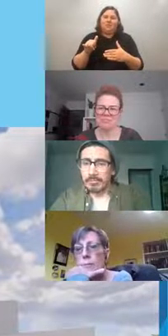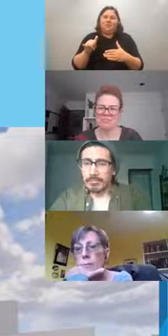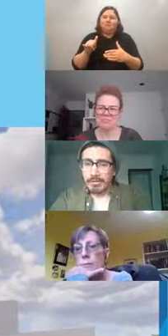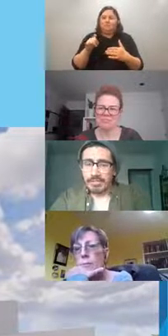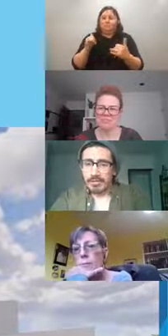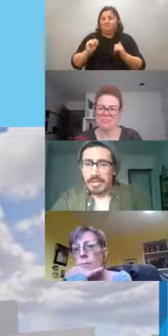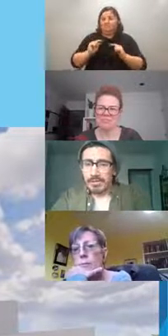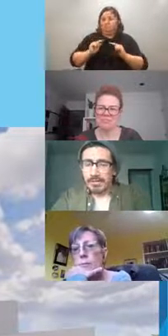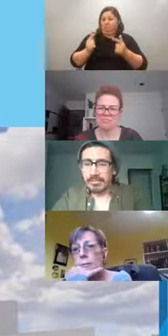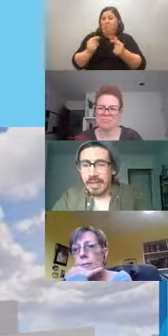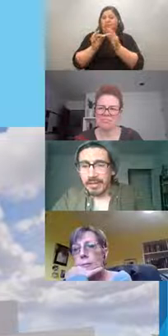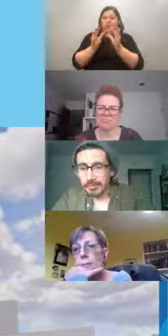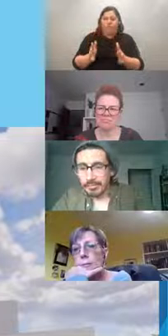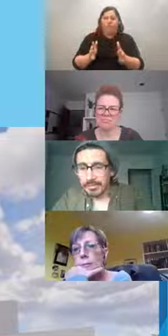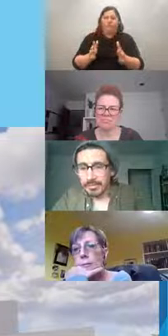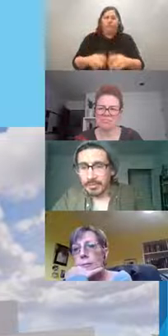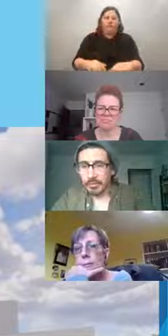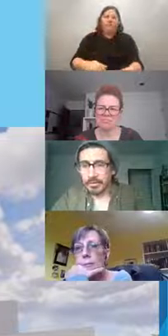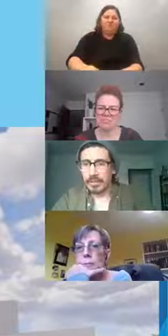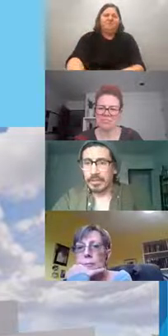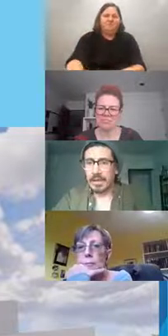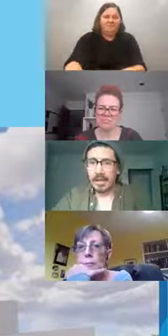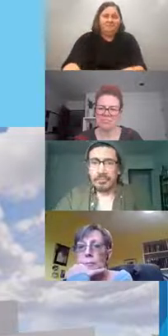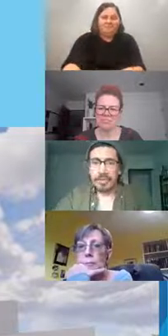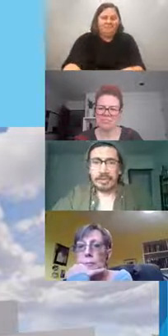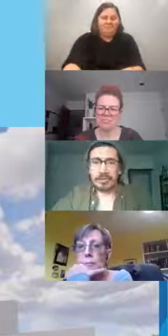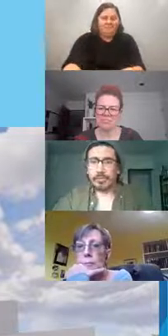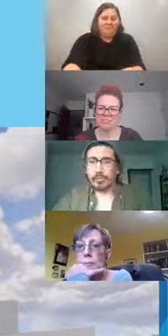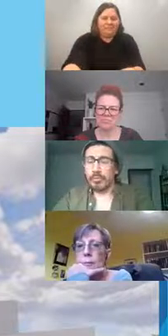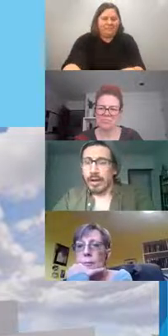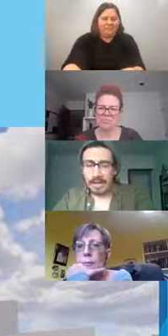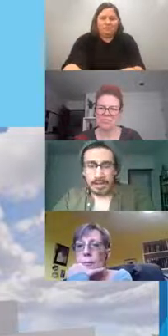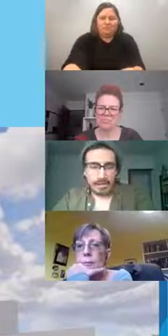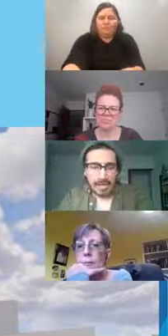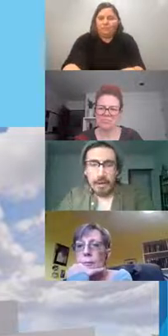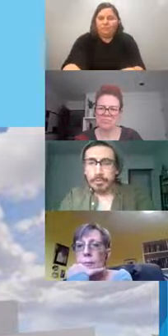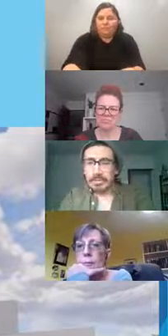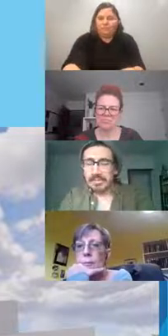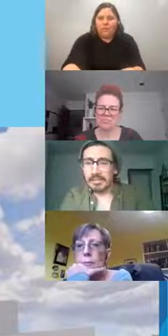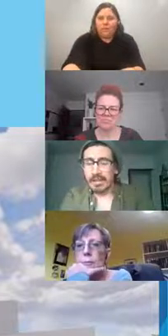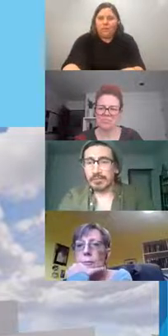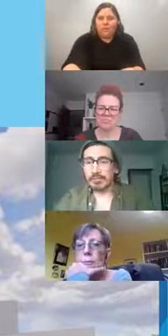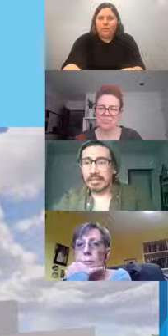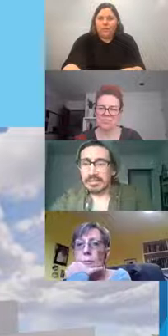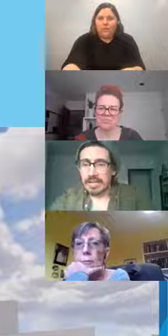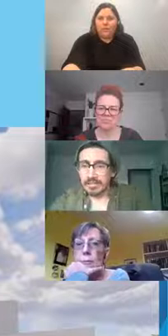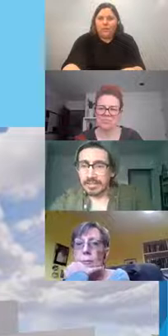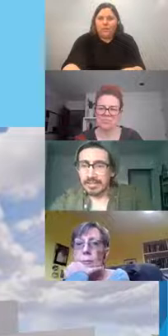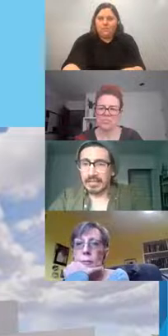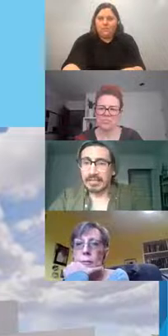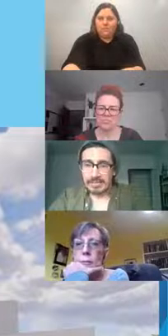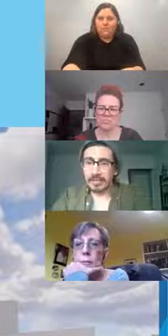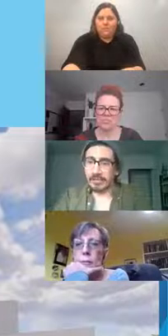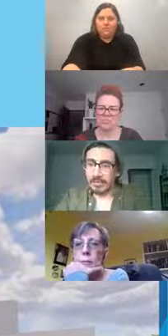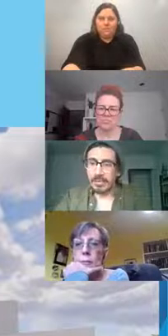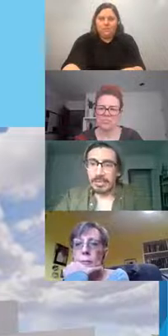for folks to understand the value of this artwork um and also why that how it relates to the value of the intention being